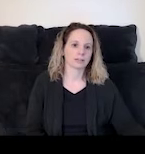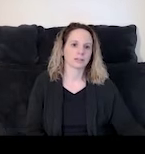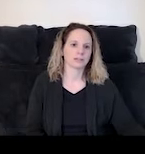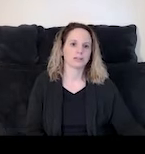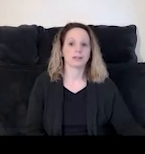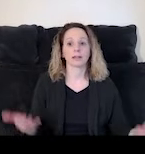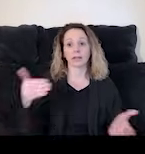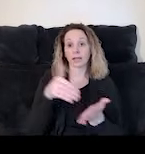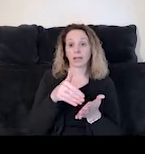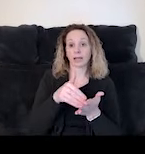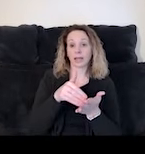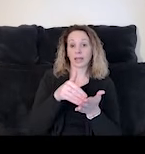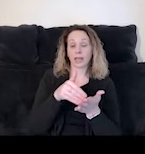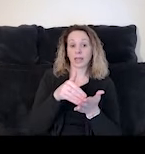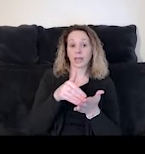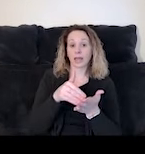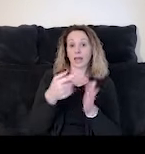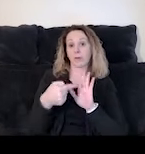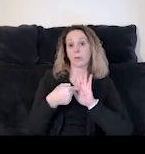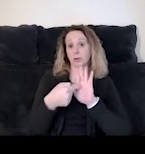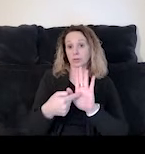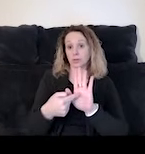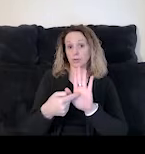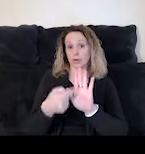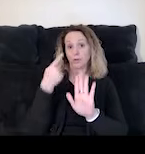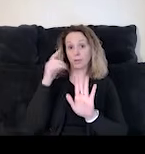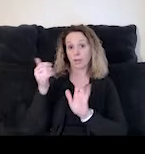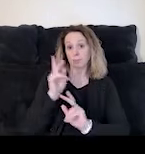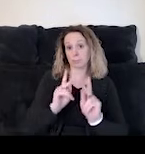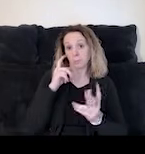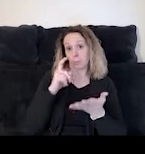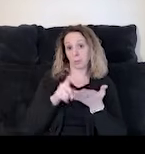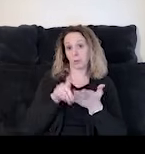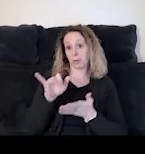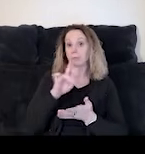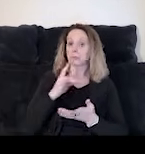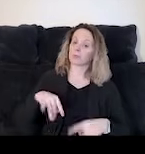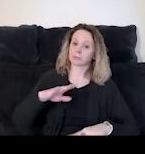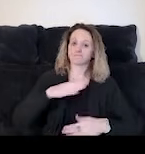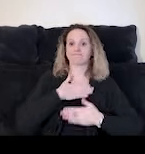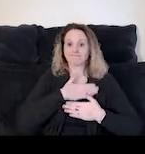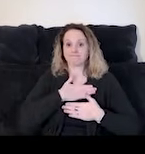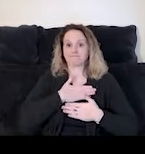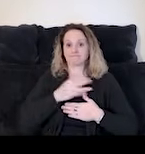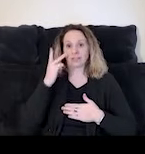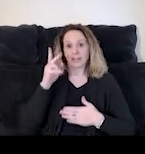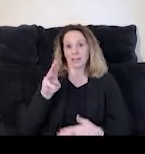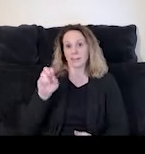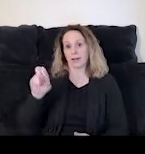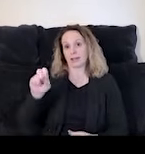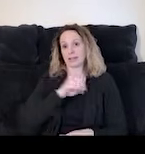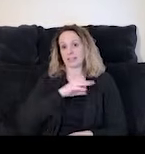And again, one of the things that I want to highlight this to others is that we're really pleased to see MRSS staff were